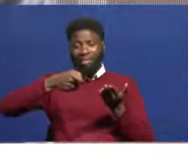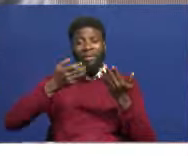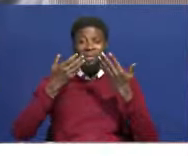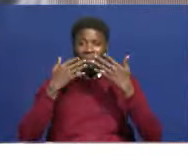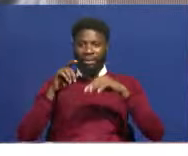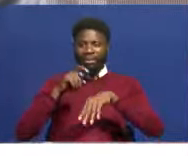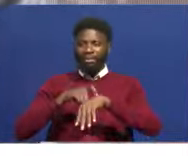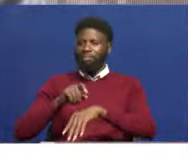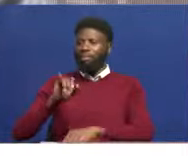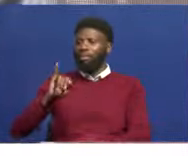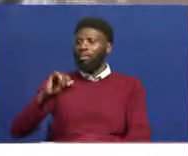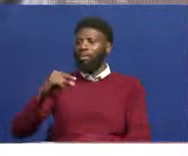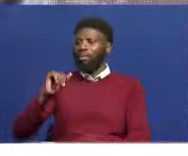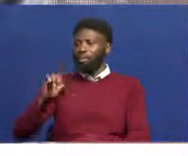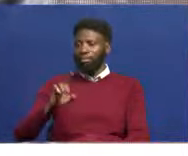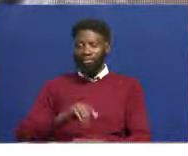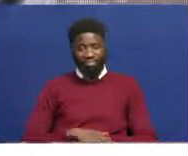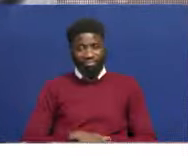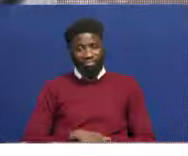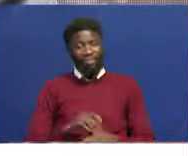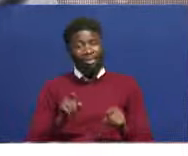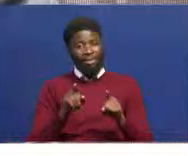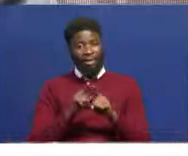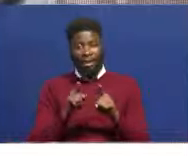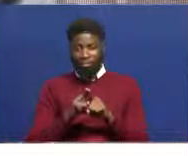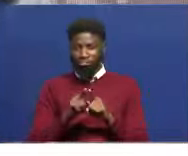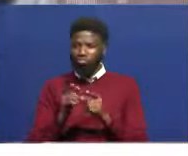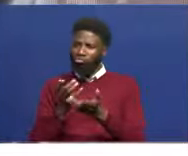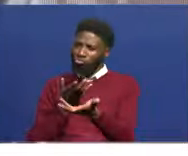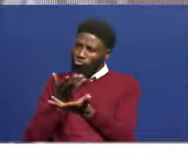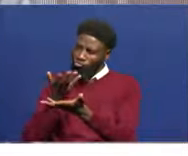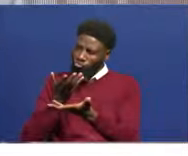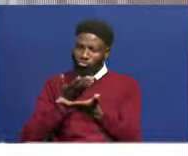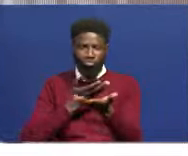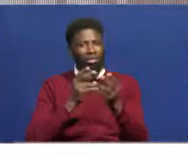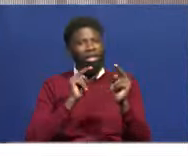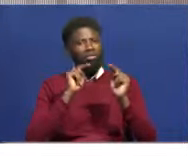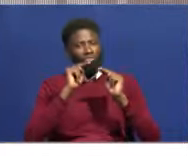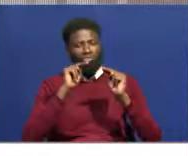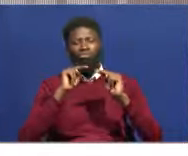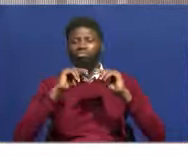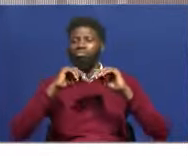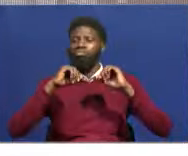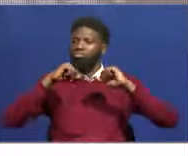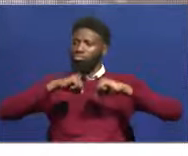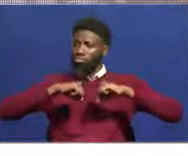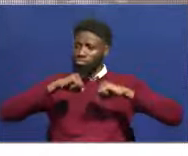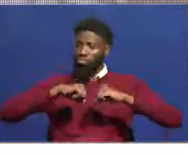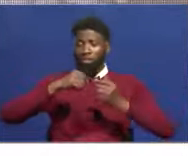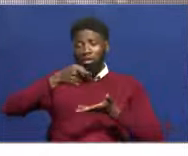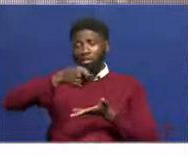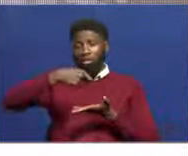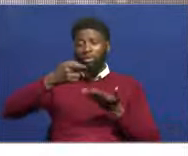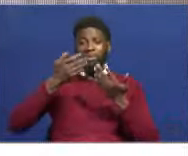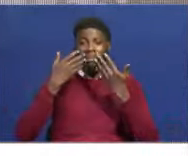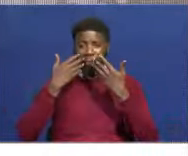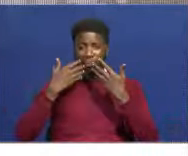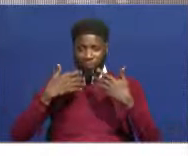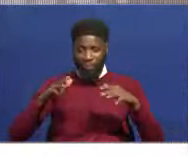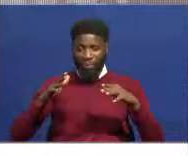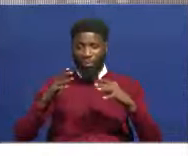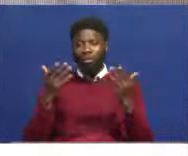They have also negotiated and signed several documents in Rome under the mediation of